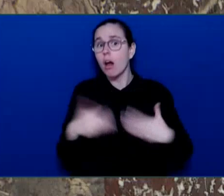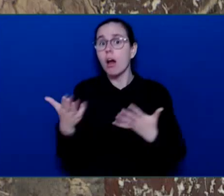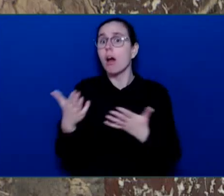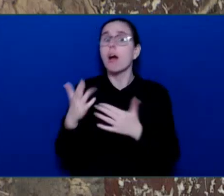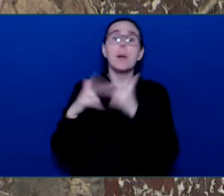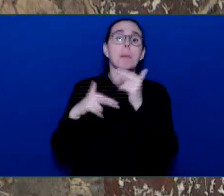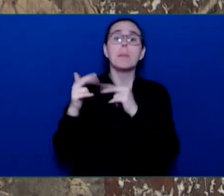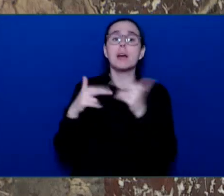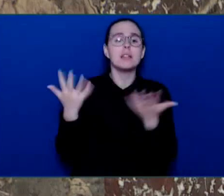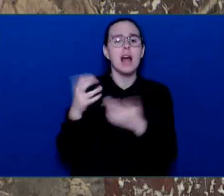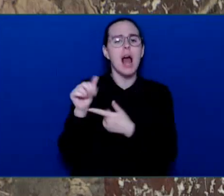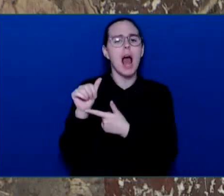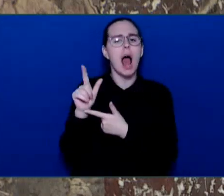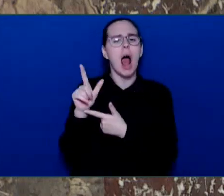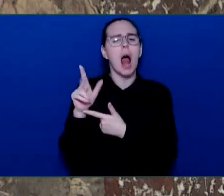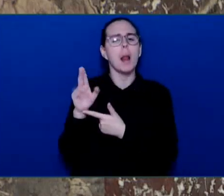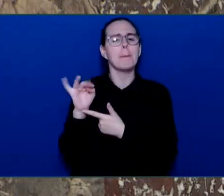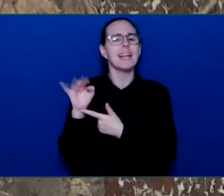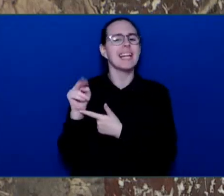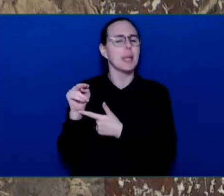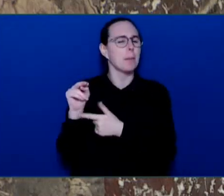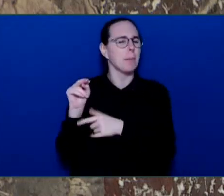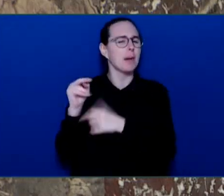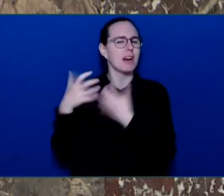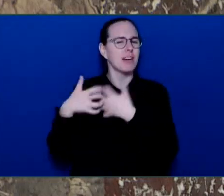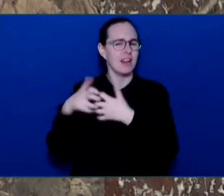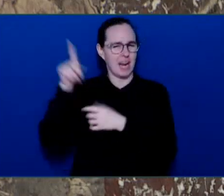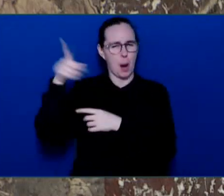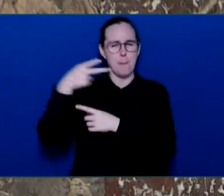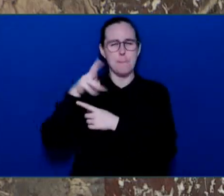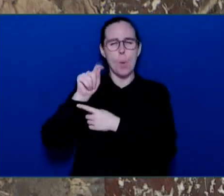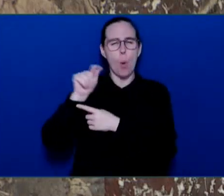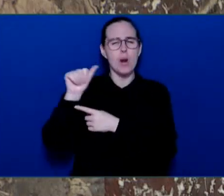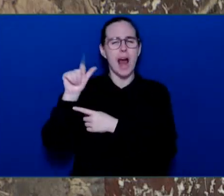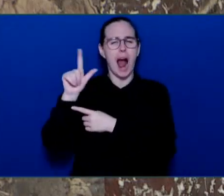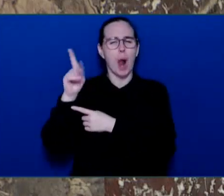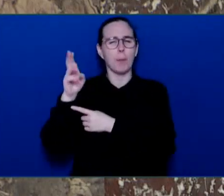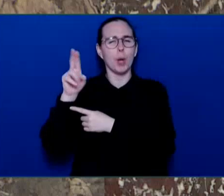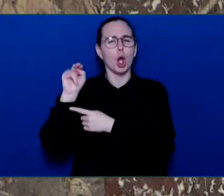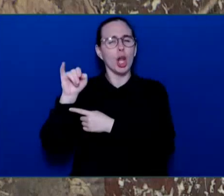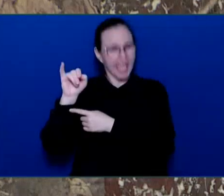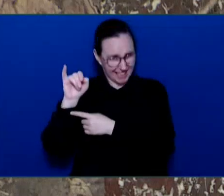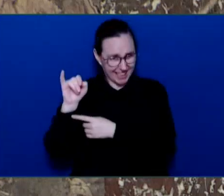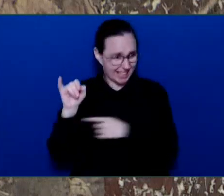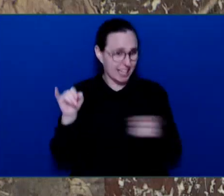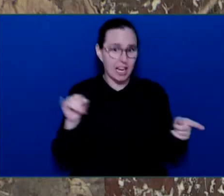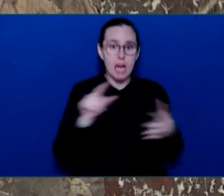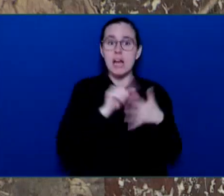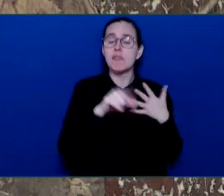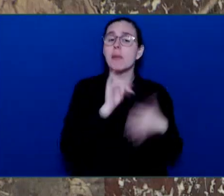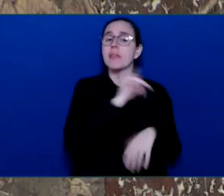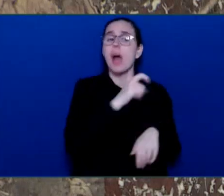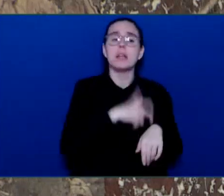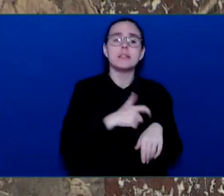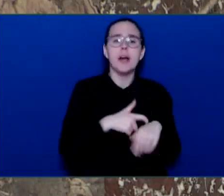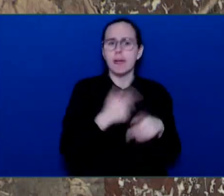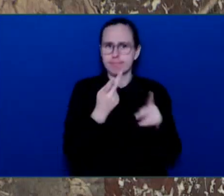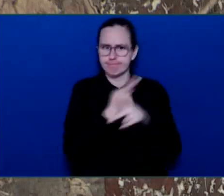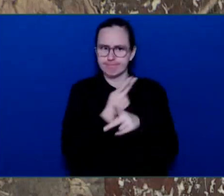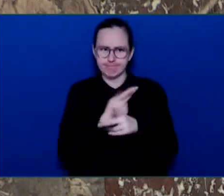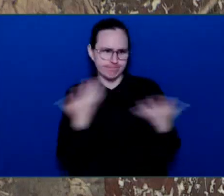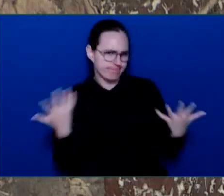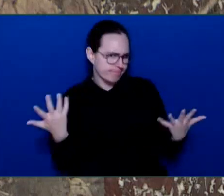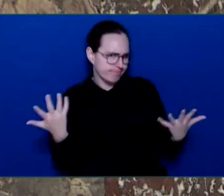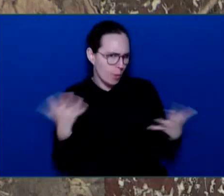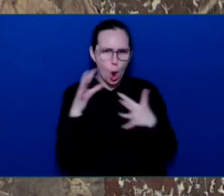choice. Work with the proponent. Find a way forward. They were looking for a significant investment in electricity, 150 megawatts,